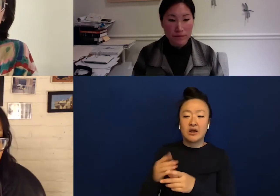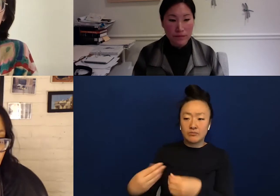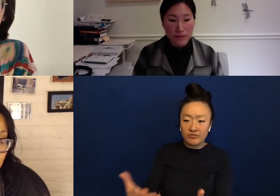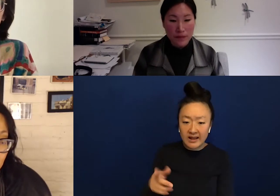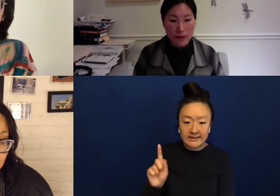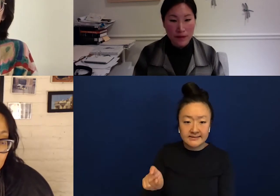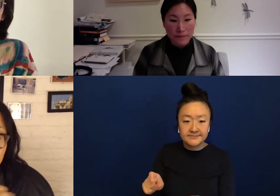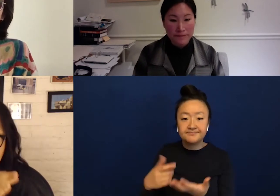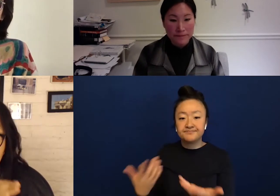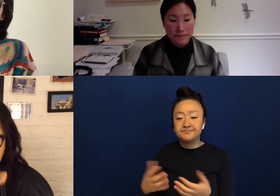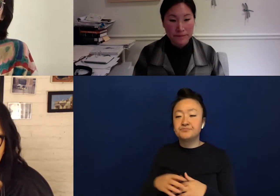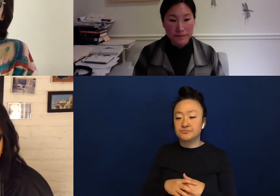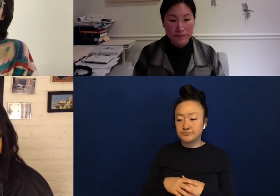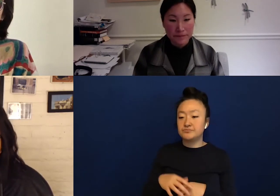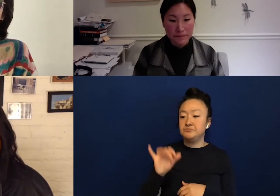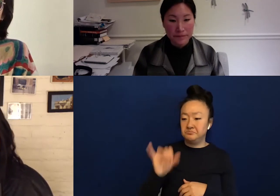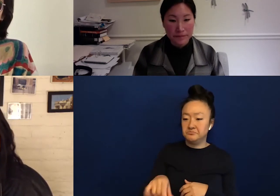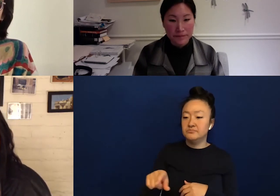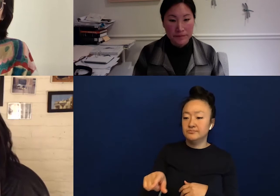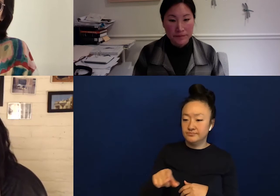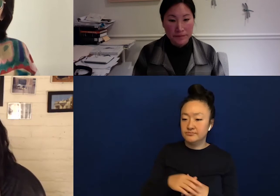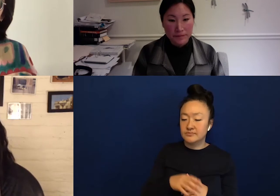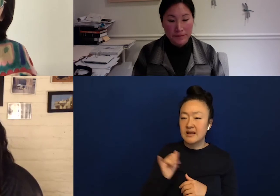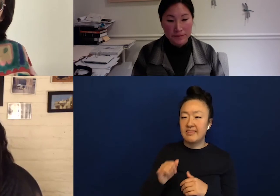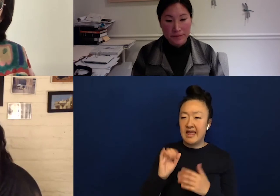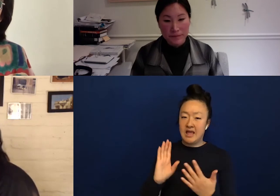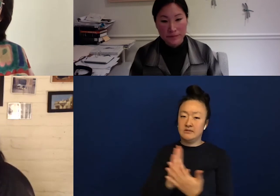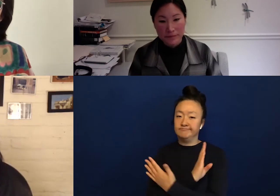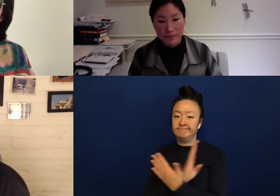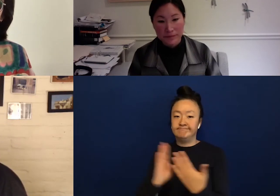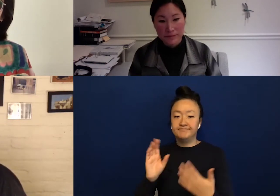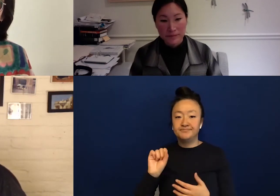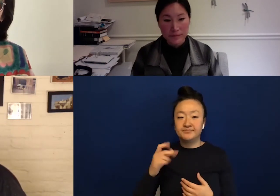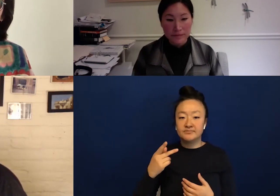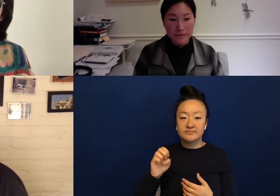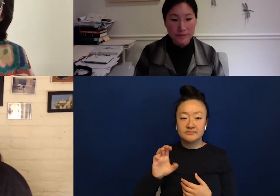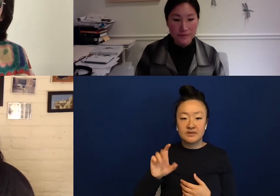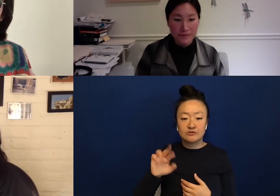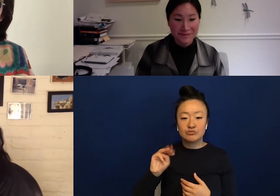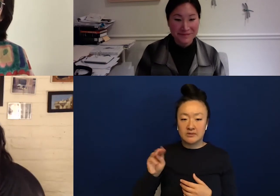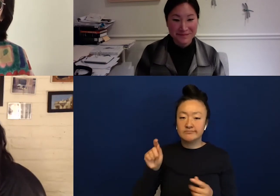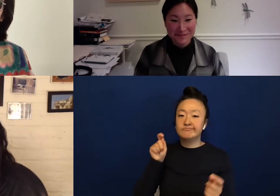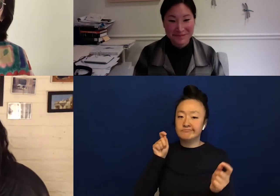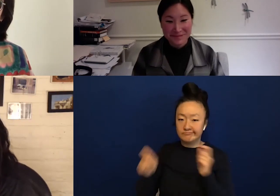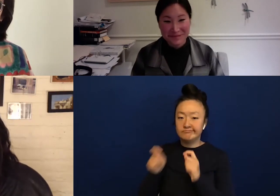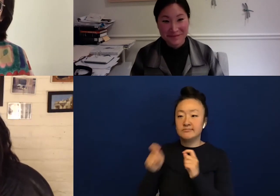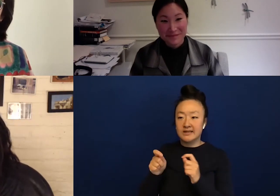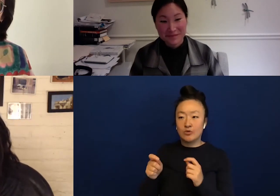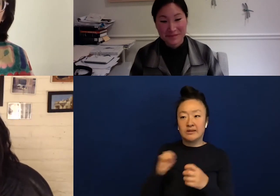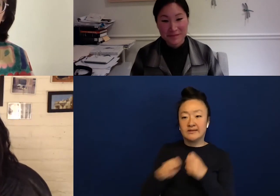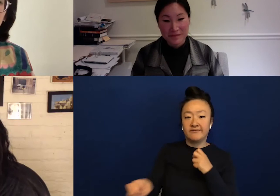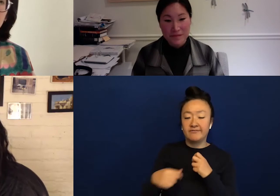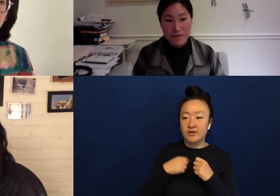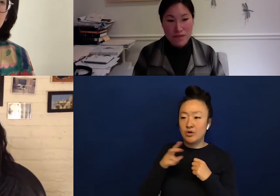care? And then that spectrum keeps changing. And it's tough. And I think looking that in the face